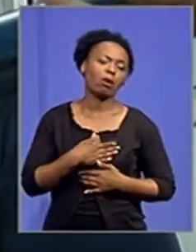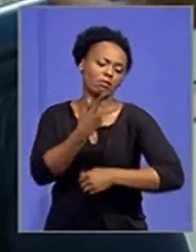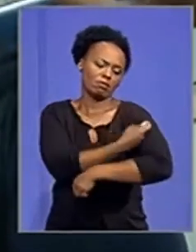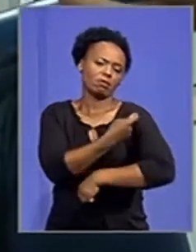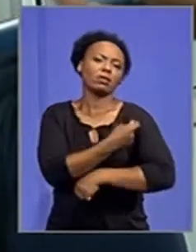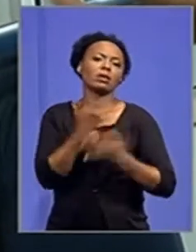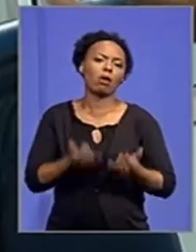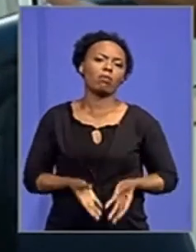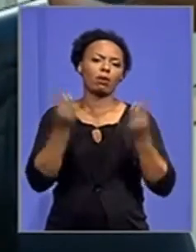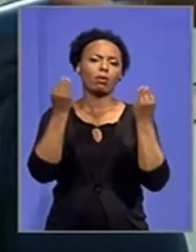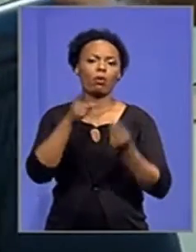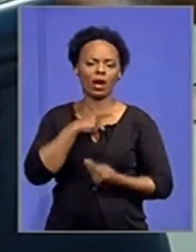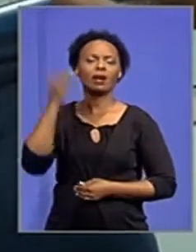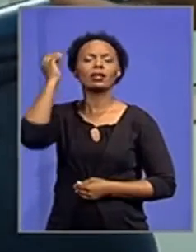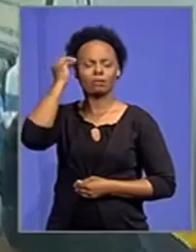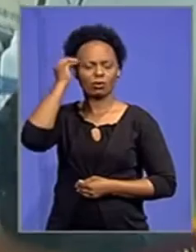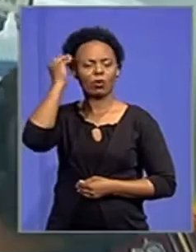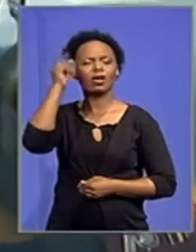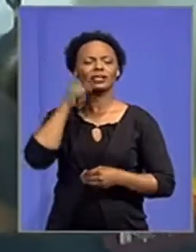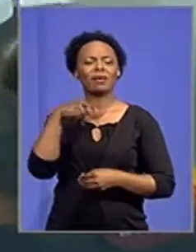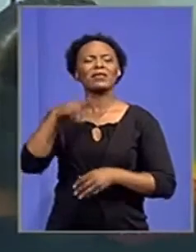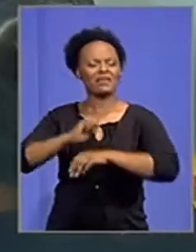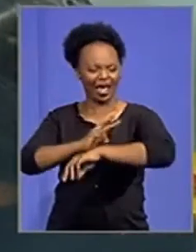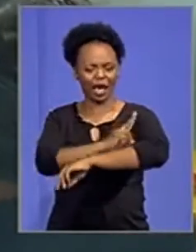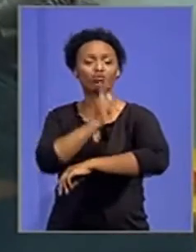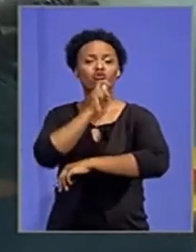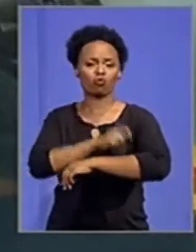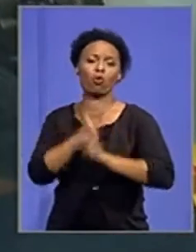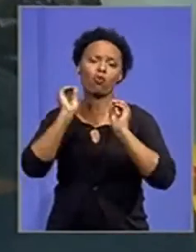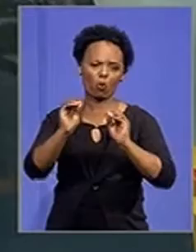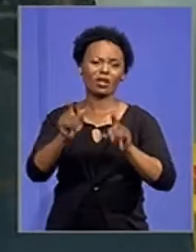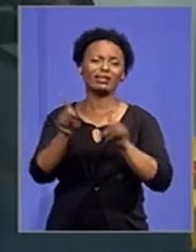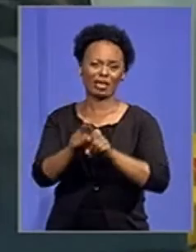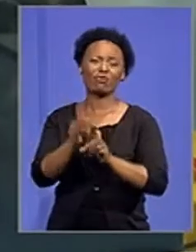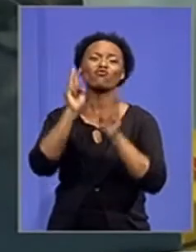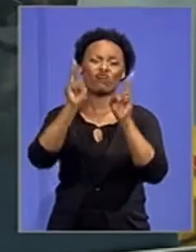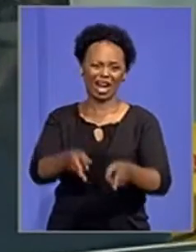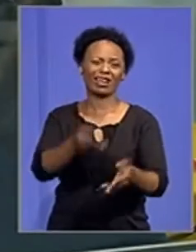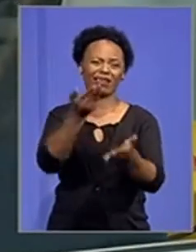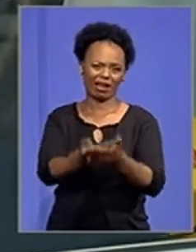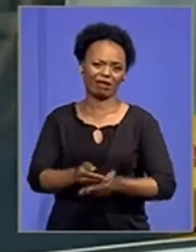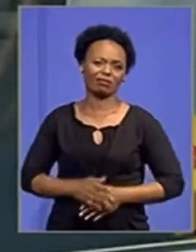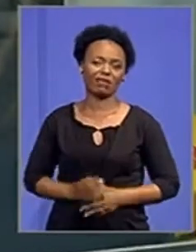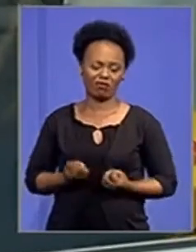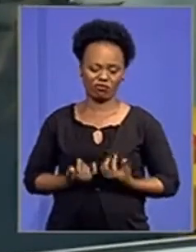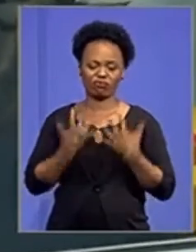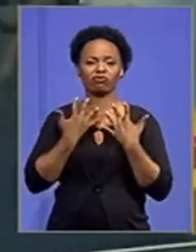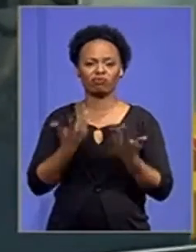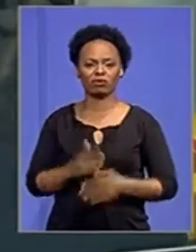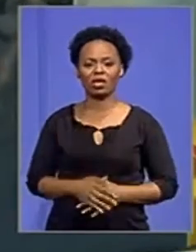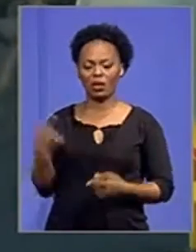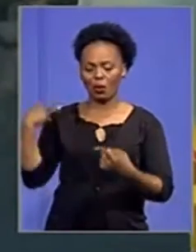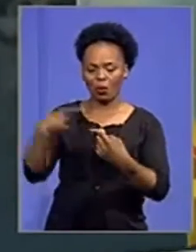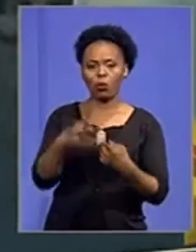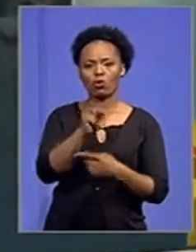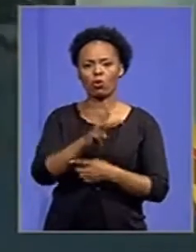virus e teng ene ya bolaya. Ho fihlela ha jwale e se ele basebeletsi ba lefapha la bophelo provinseng ya North West